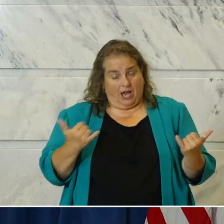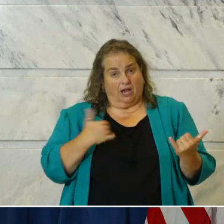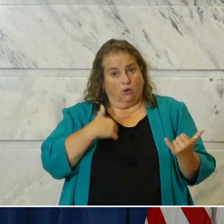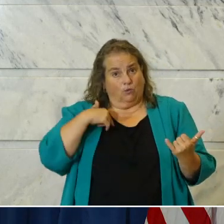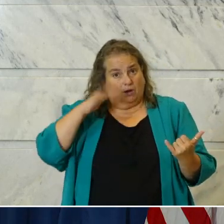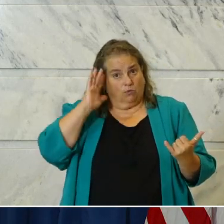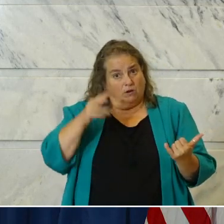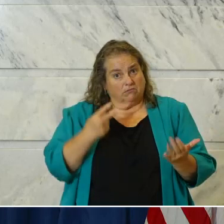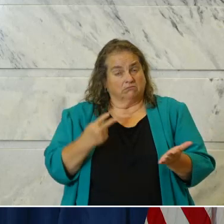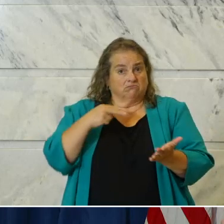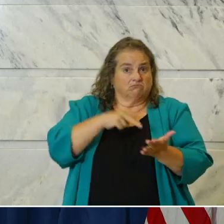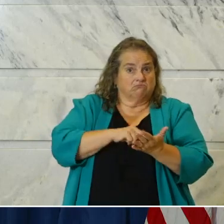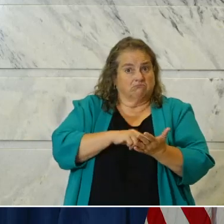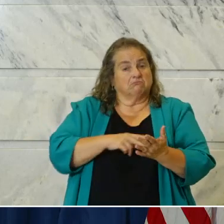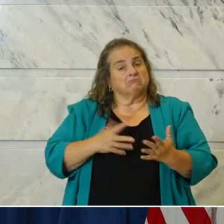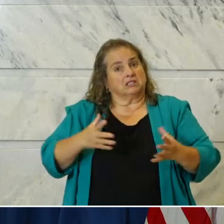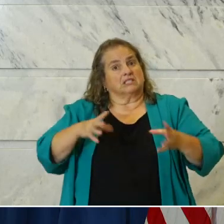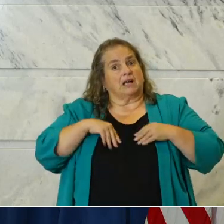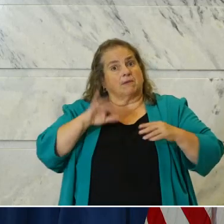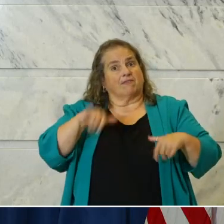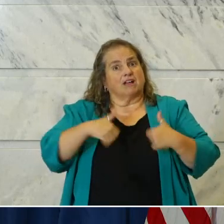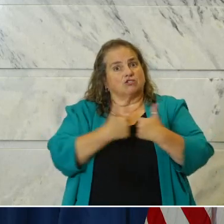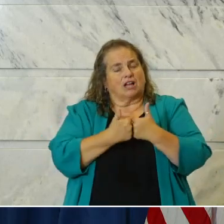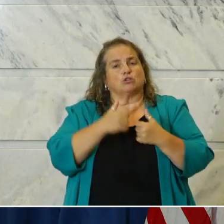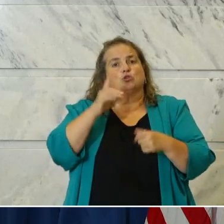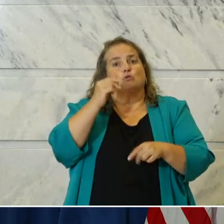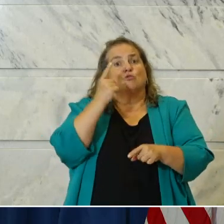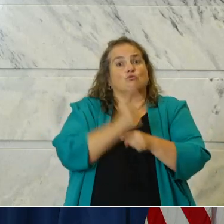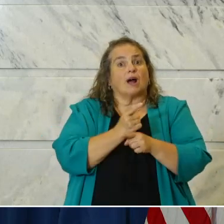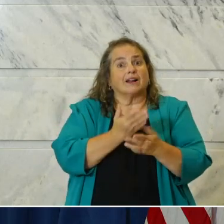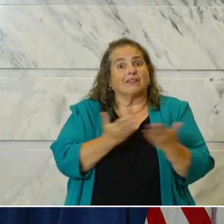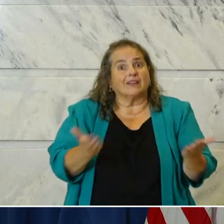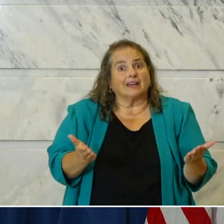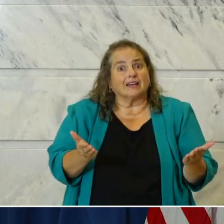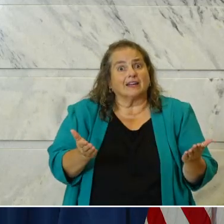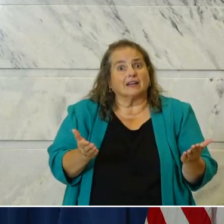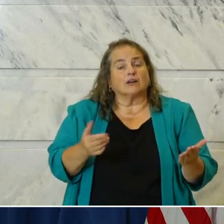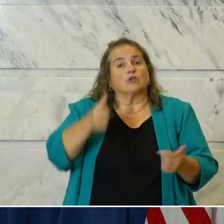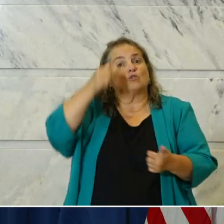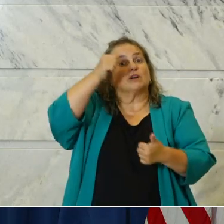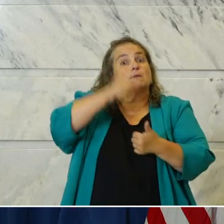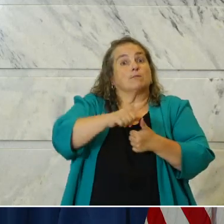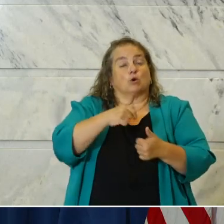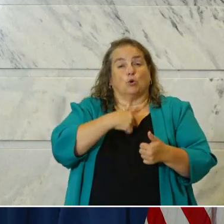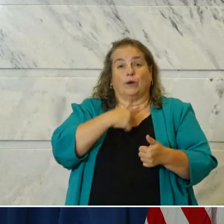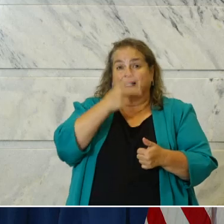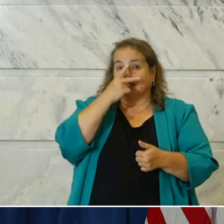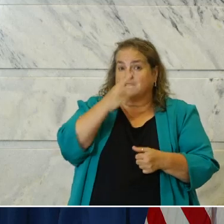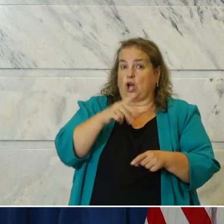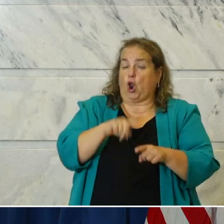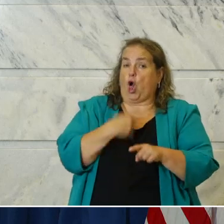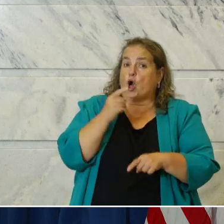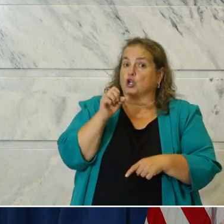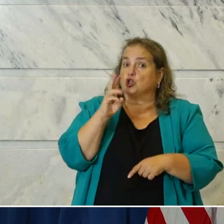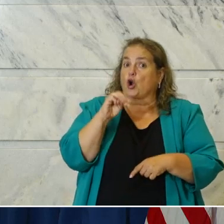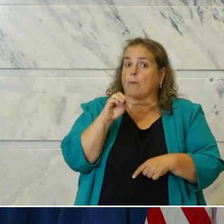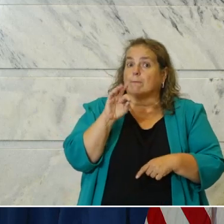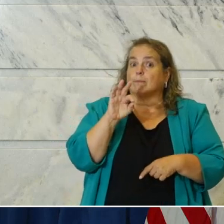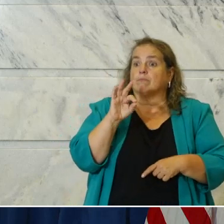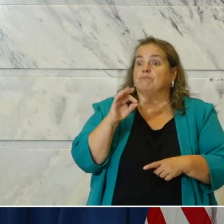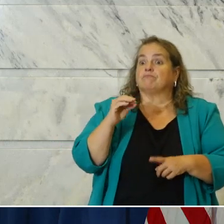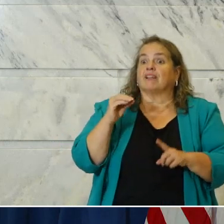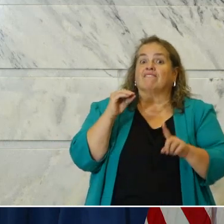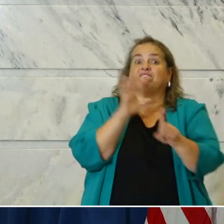many. And remember, we are seeing long-term effects of this virus that we won't know about fully until